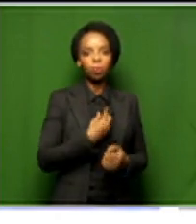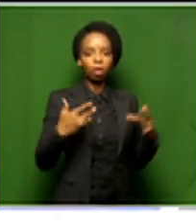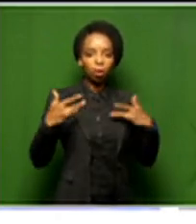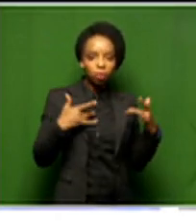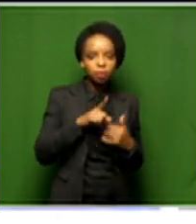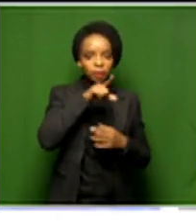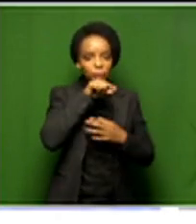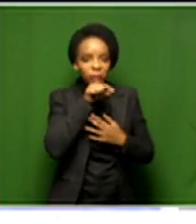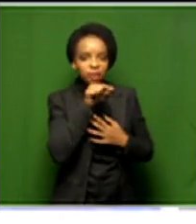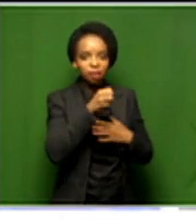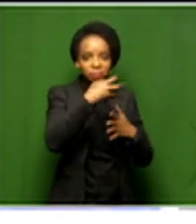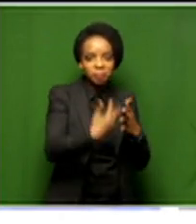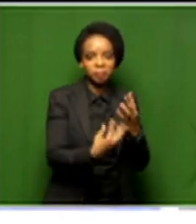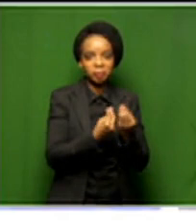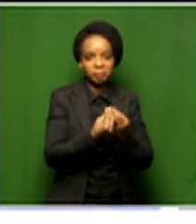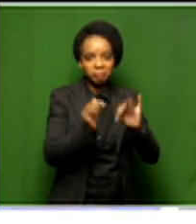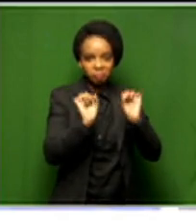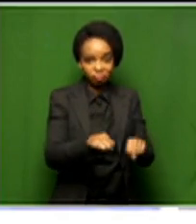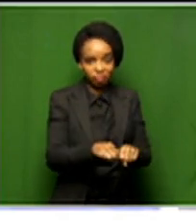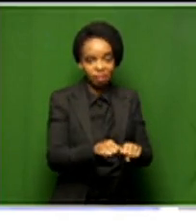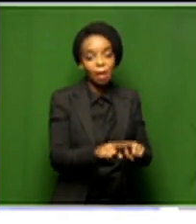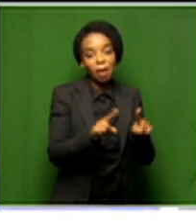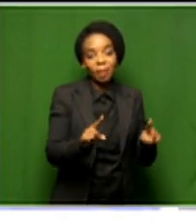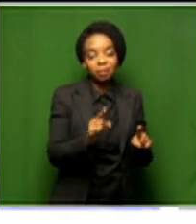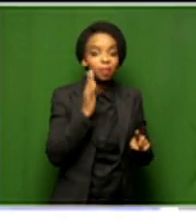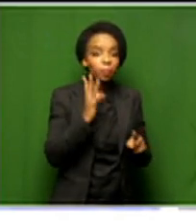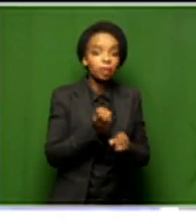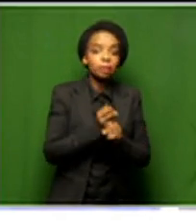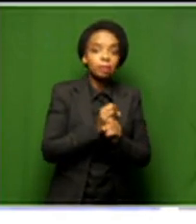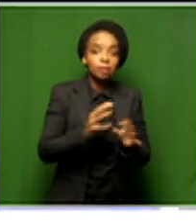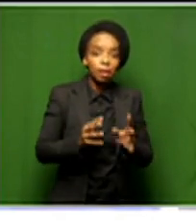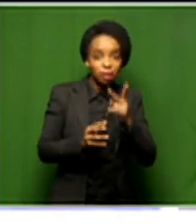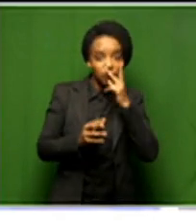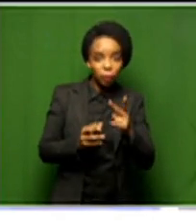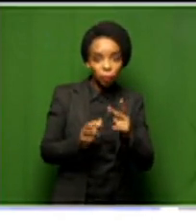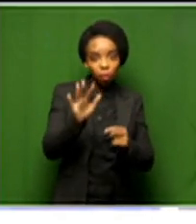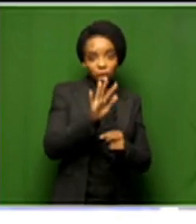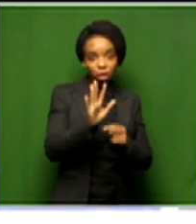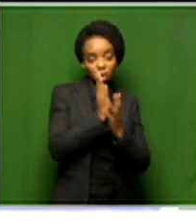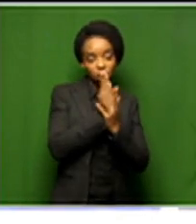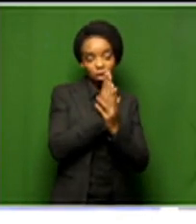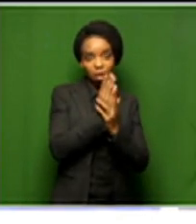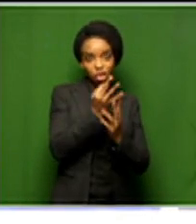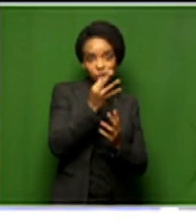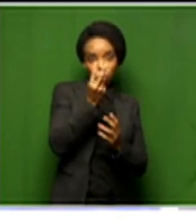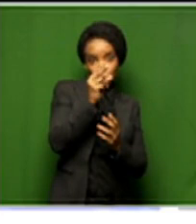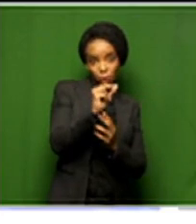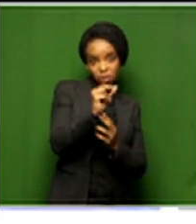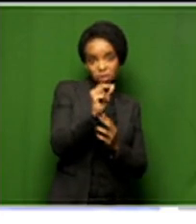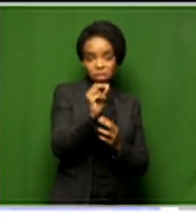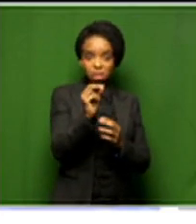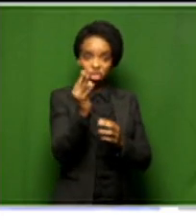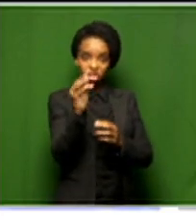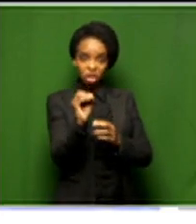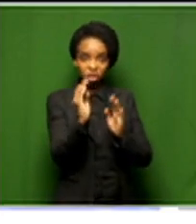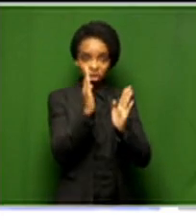everything else. But once you start looking at mid-20 to the early 30s, when people enter the labor